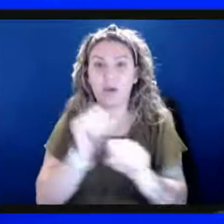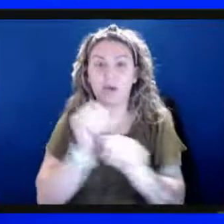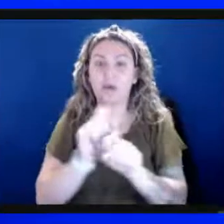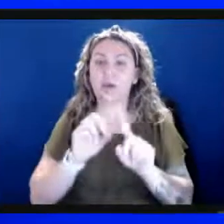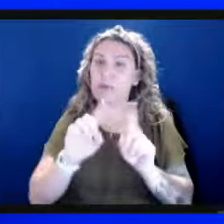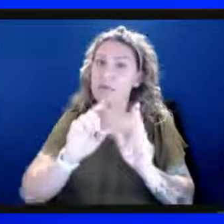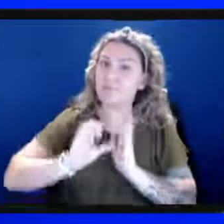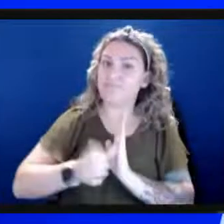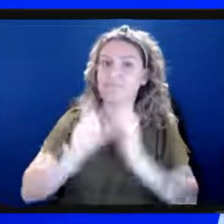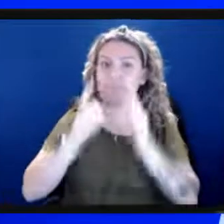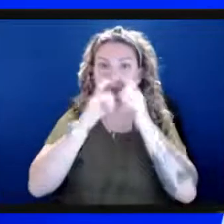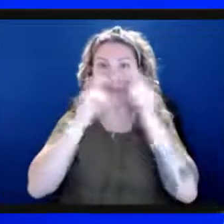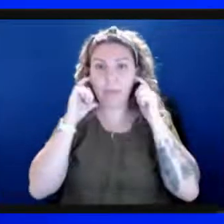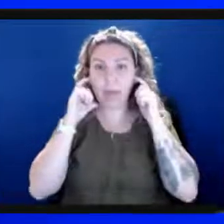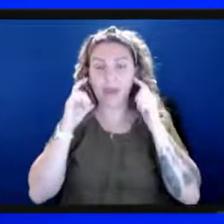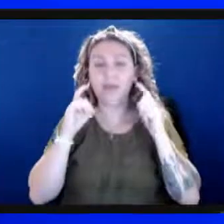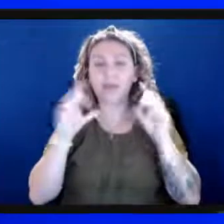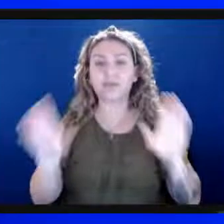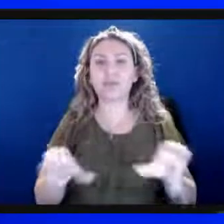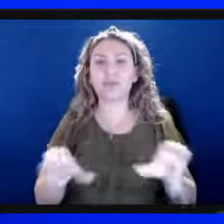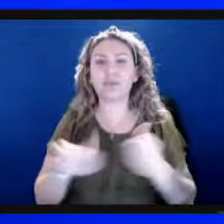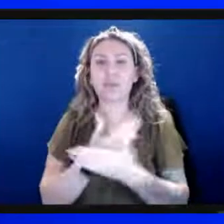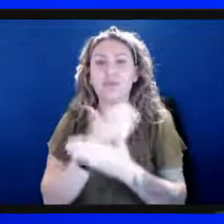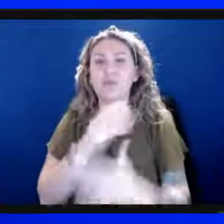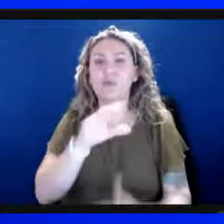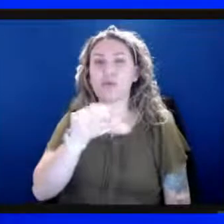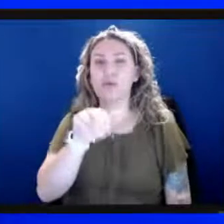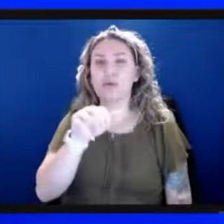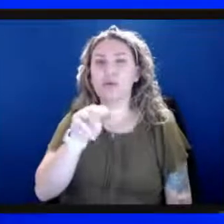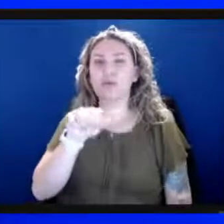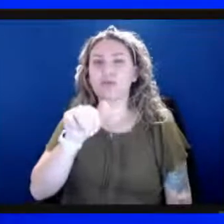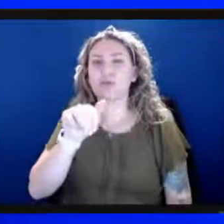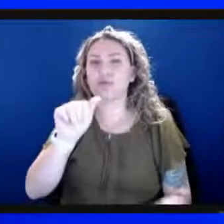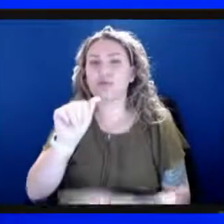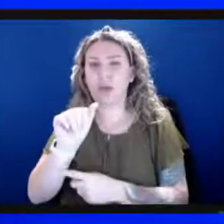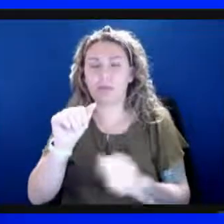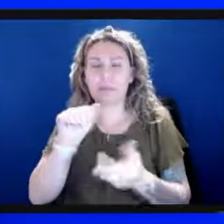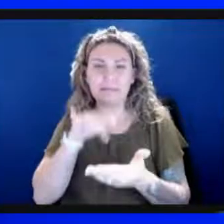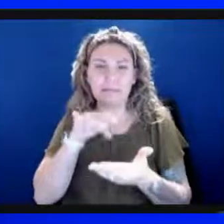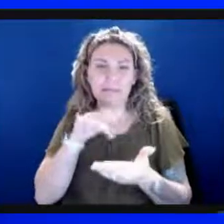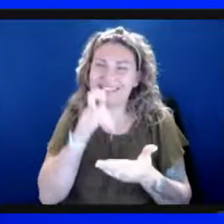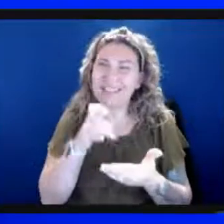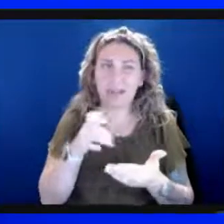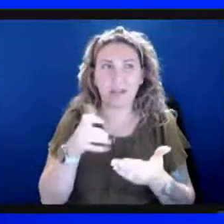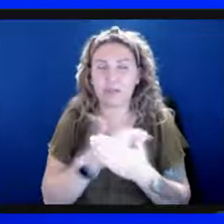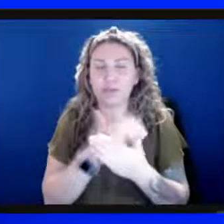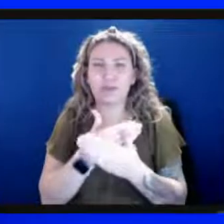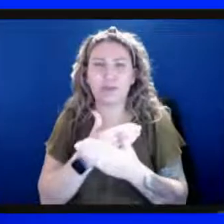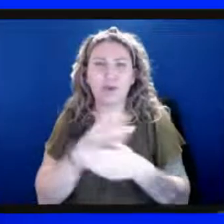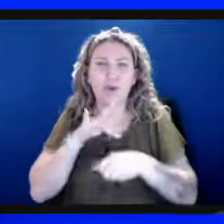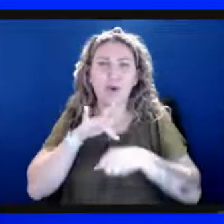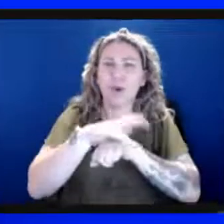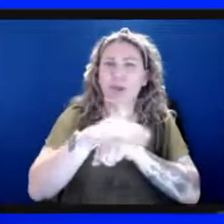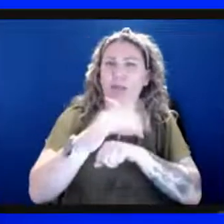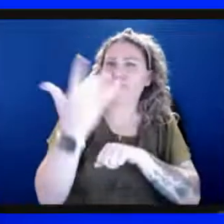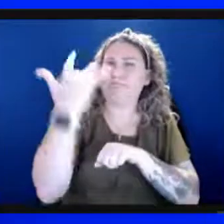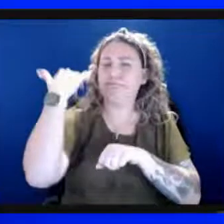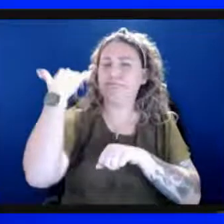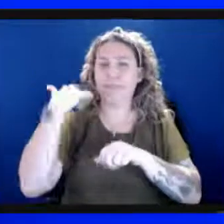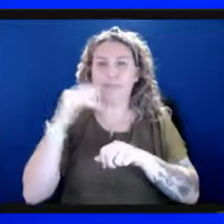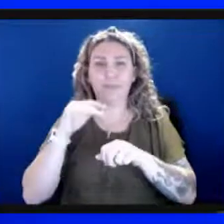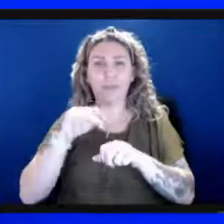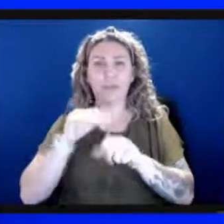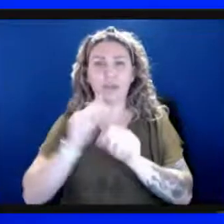So this new JAMA study, it is a small study. It's really not new. Earliest studies from the pandemic really showed that